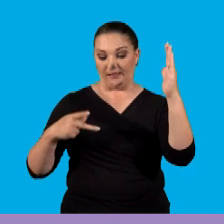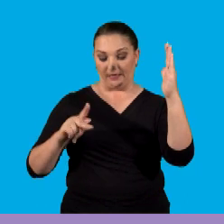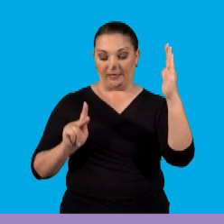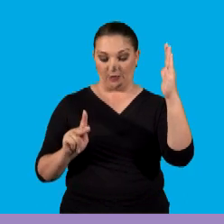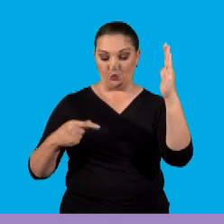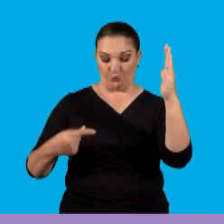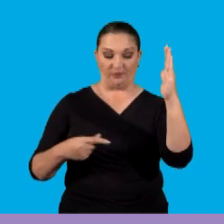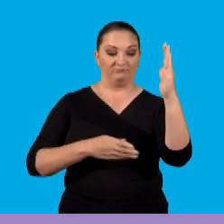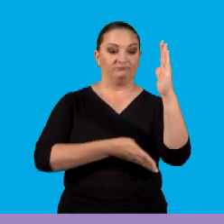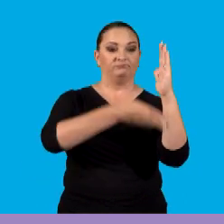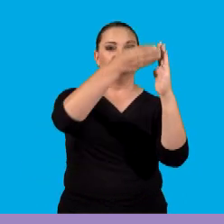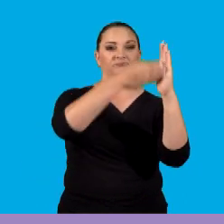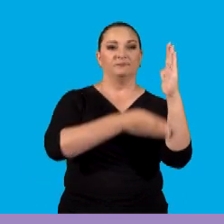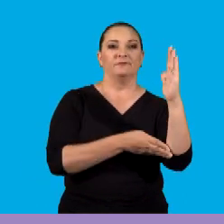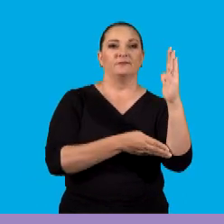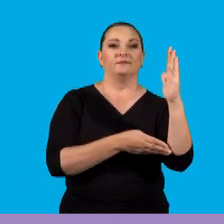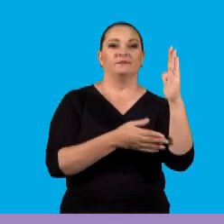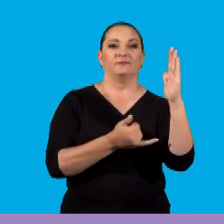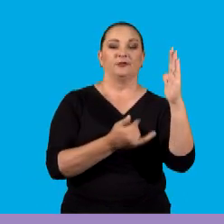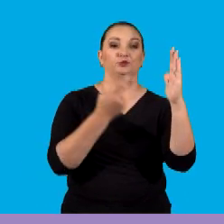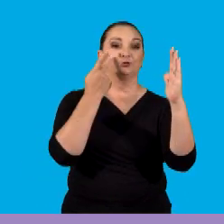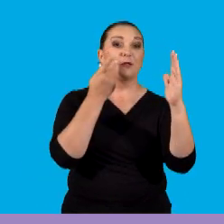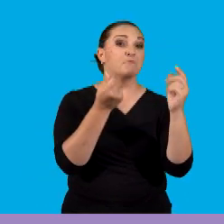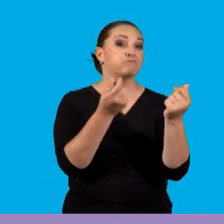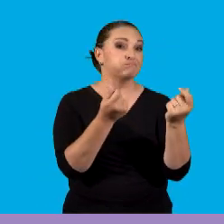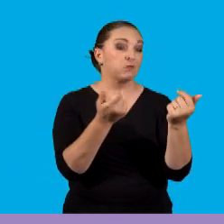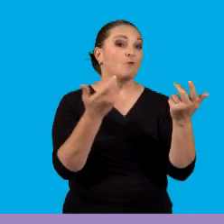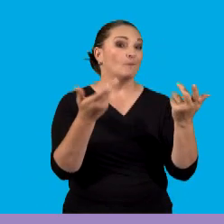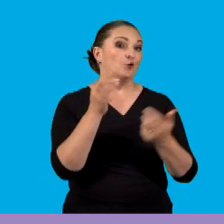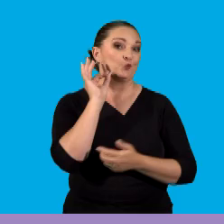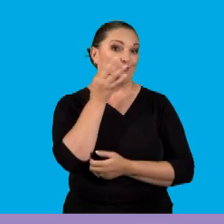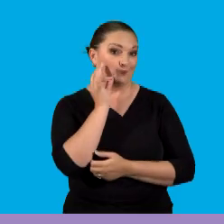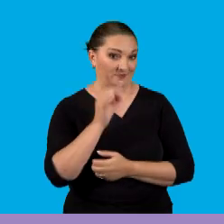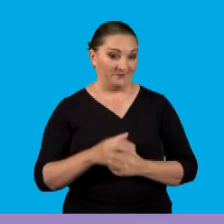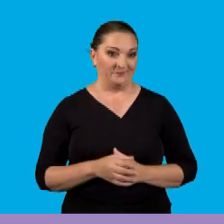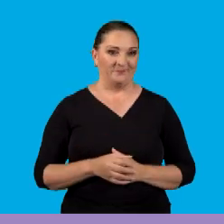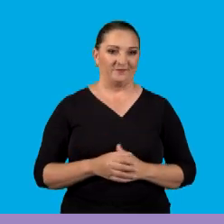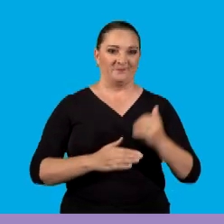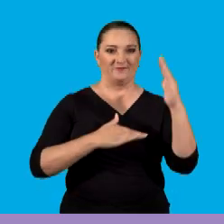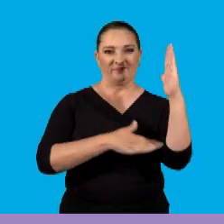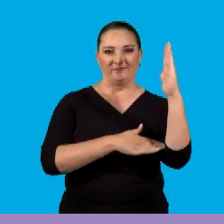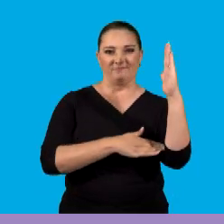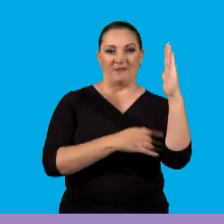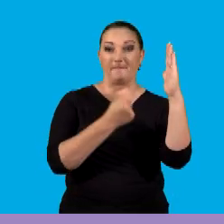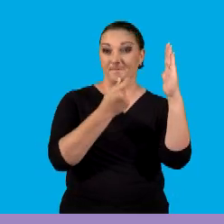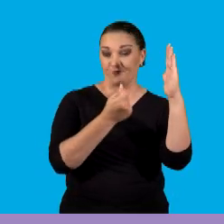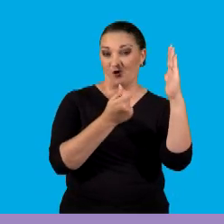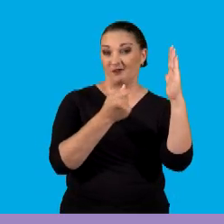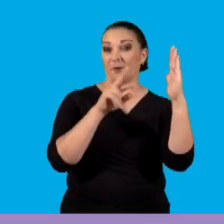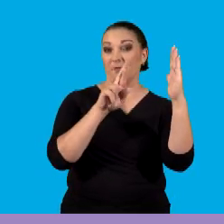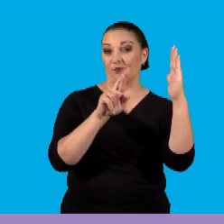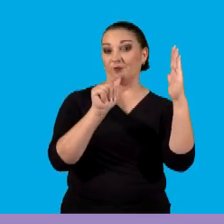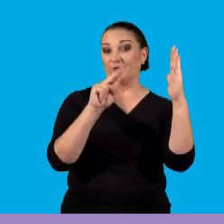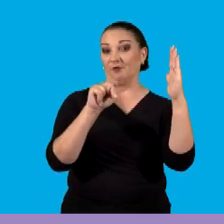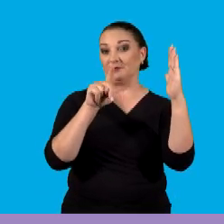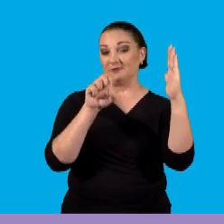sweets. So when we're looking at this graph that we've been given here, we can see that on the vertical, we have the price that is in rands, and